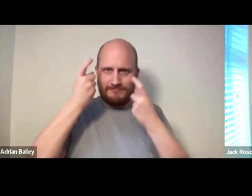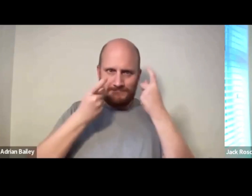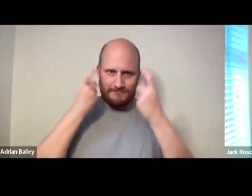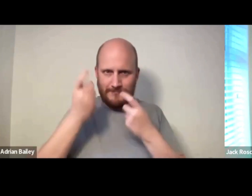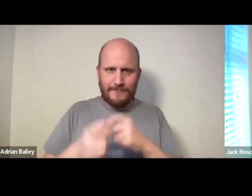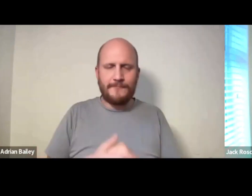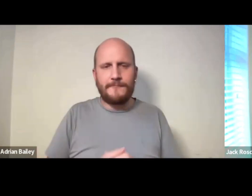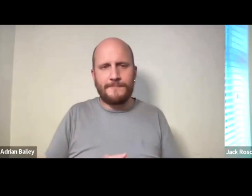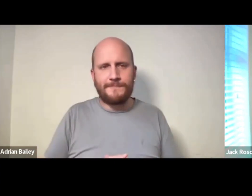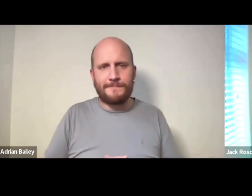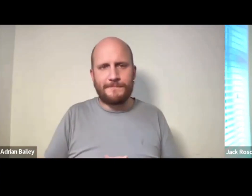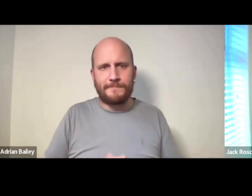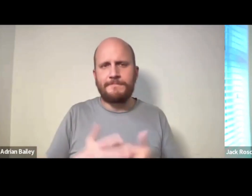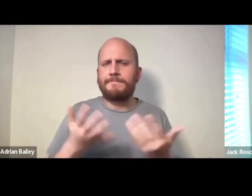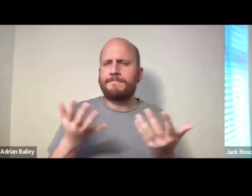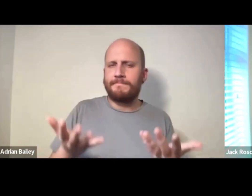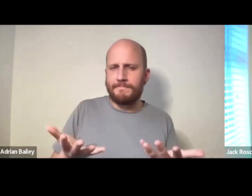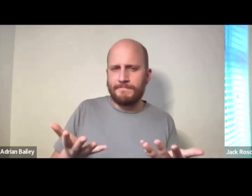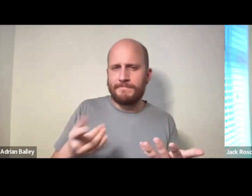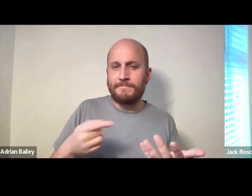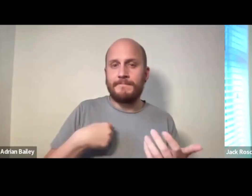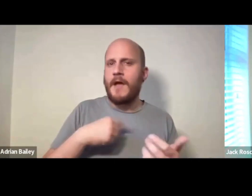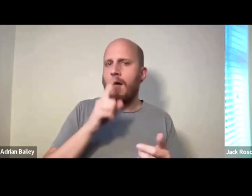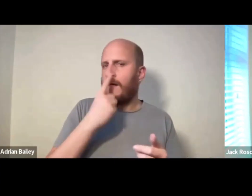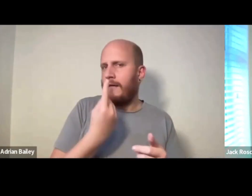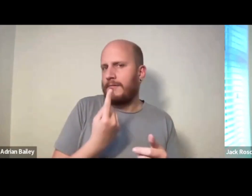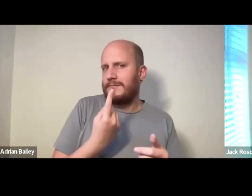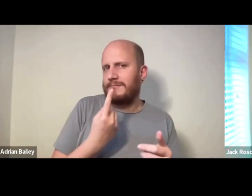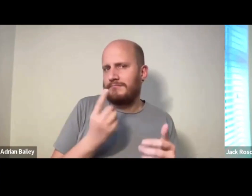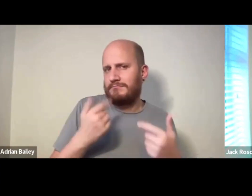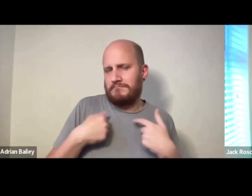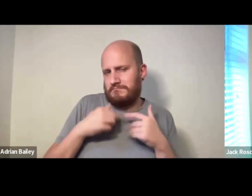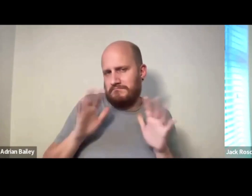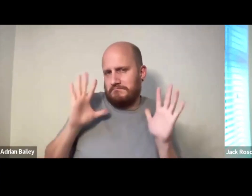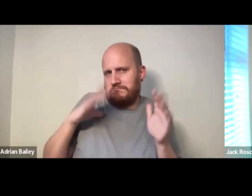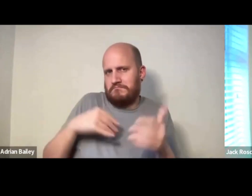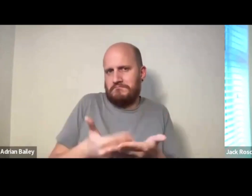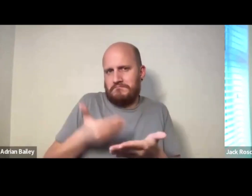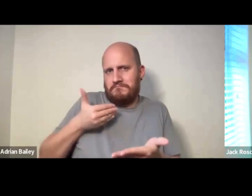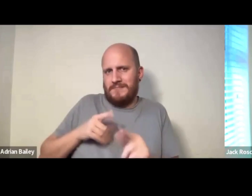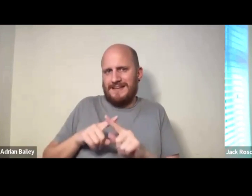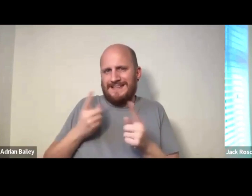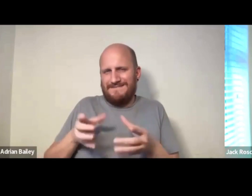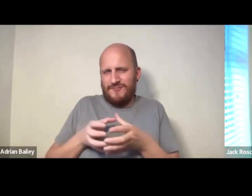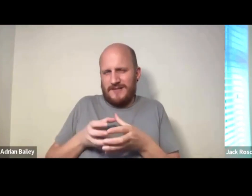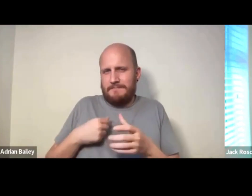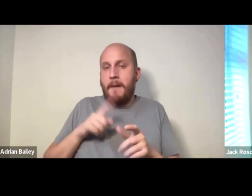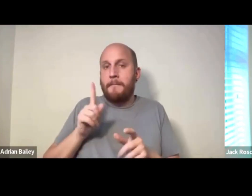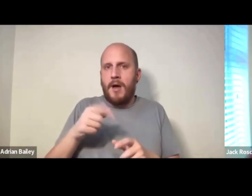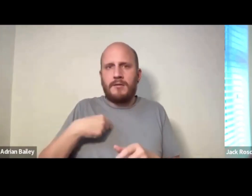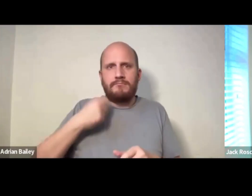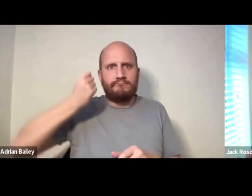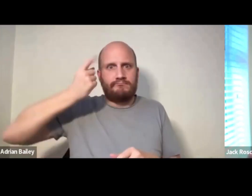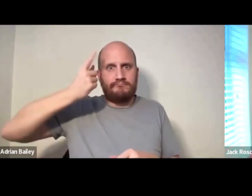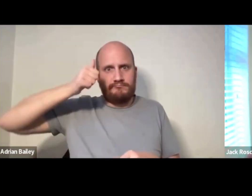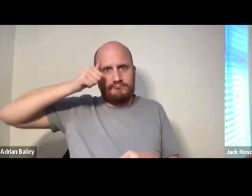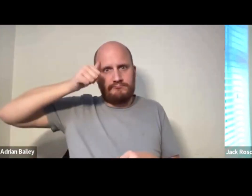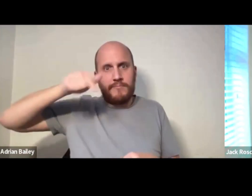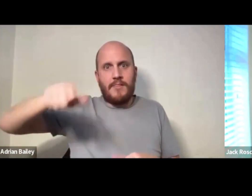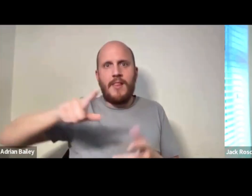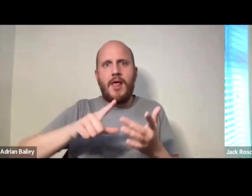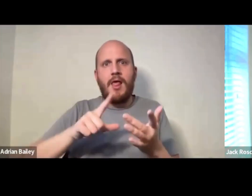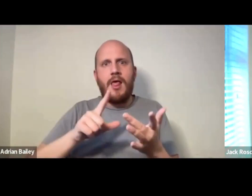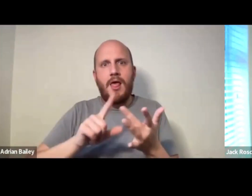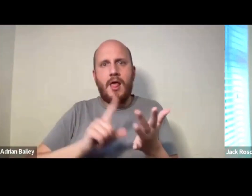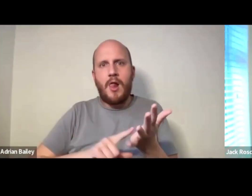Yeah, and I think there's definitely I mean, I can't speak for them because I'm in a sort of separate team, but there's definitely a recognition in the kind of the Illuminate part of